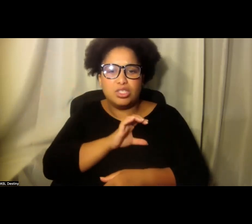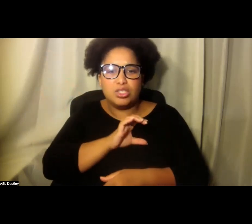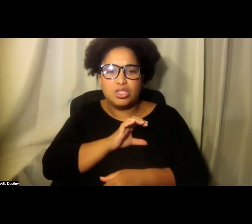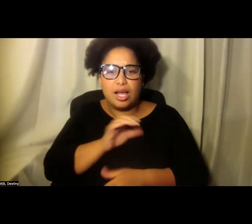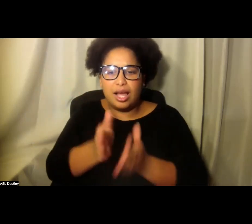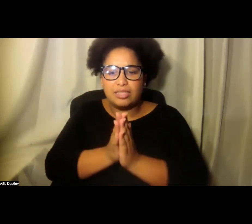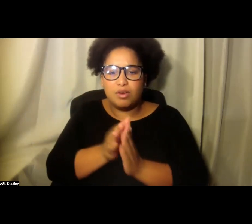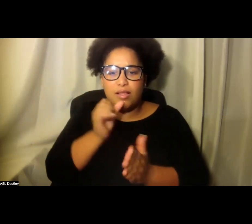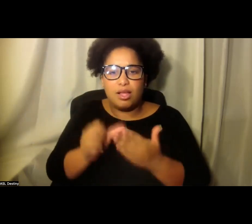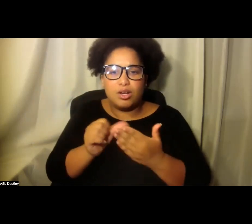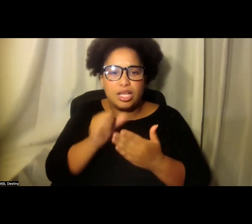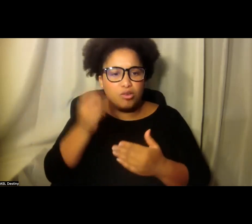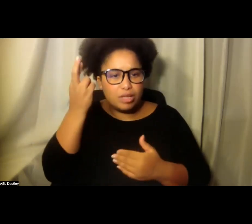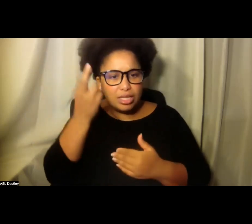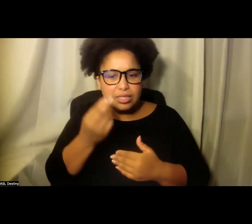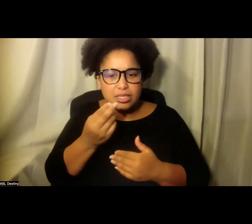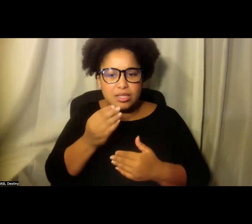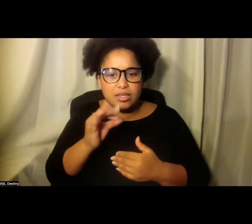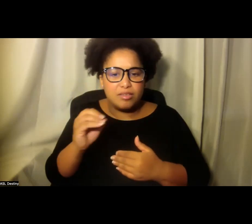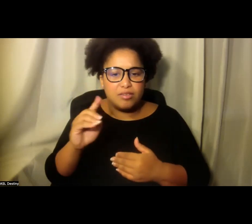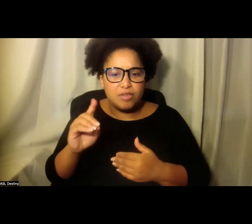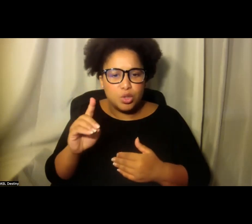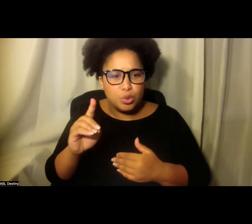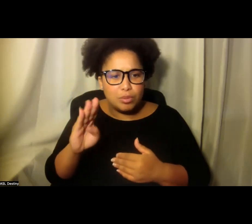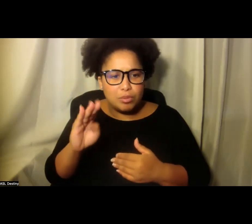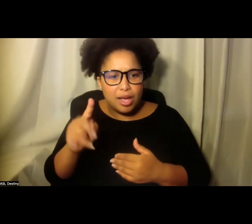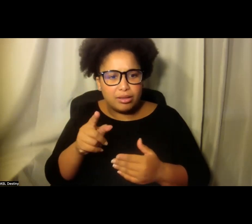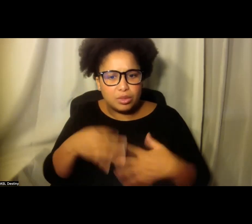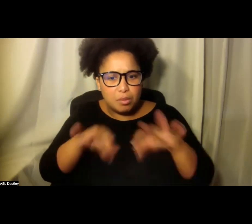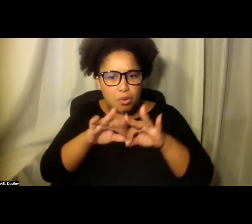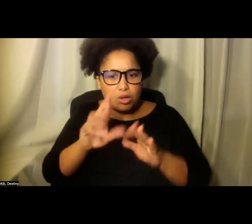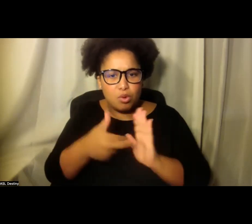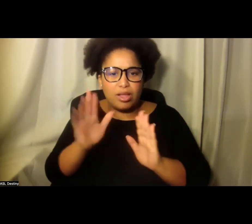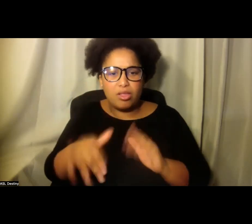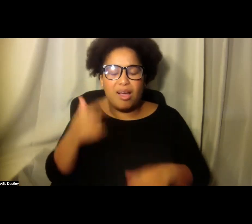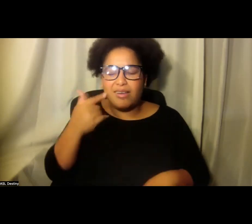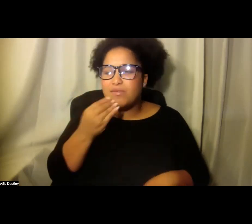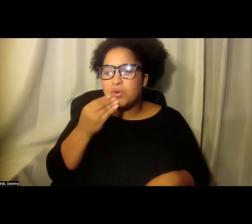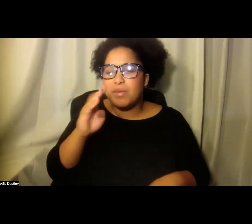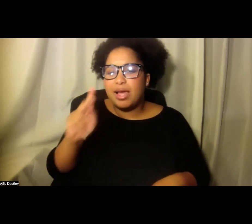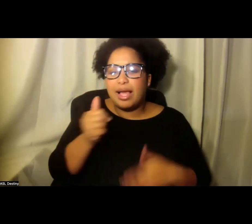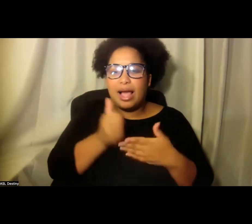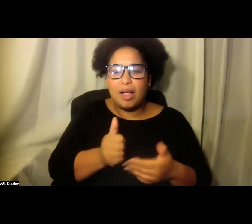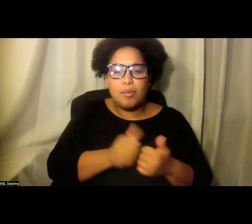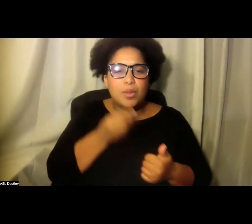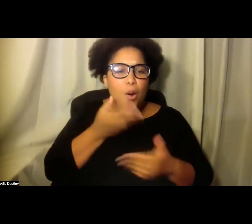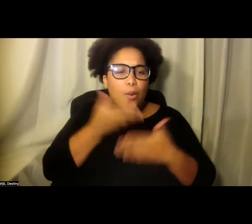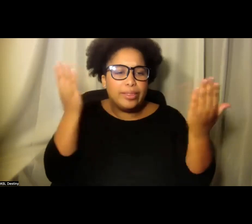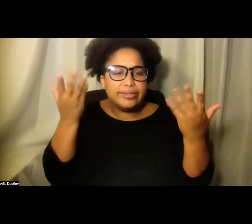really realize that the food bank played such an important role. In fact, he thought the food bank really helped with the